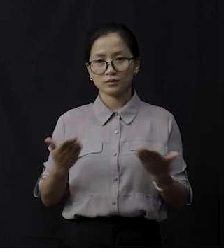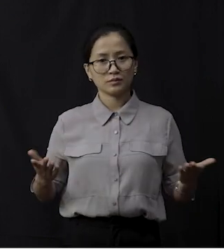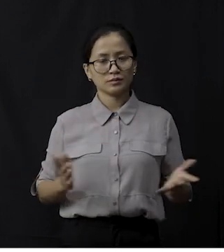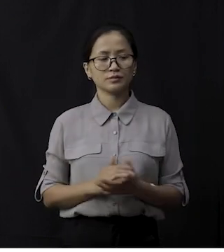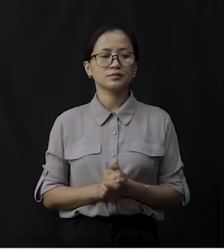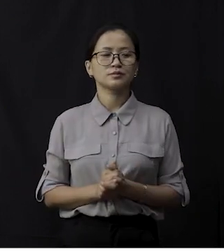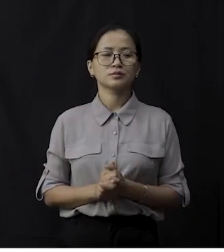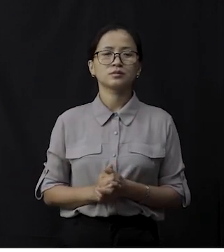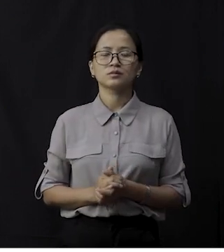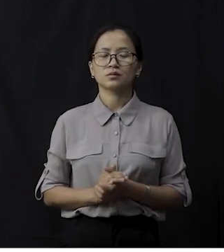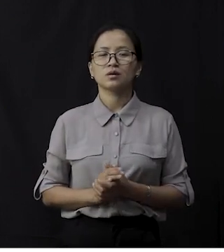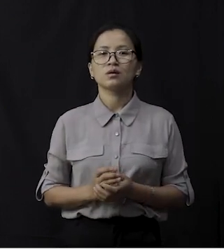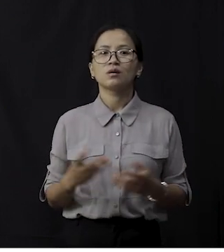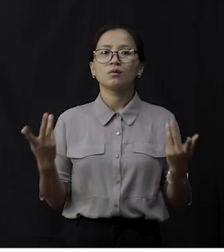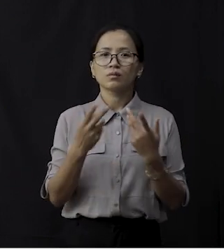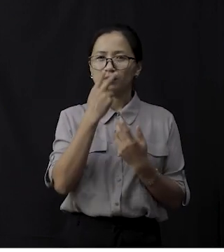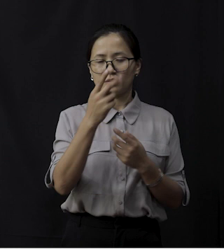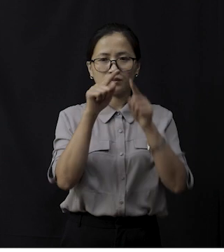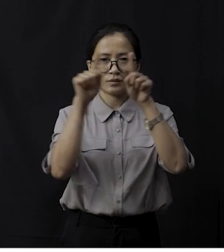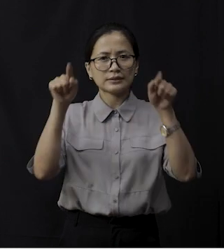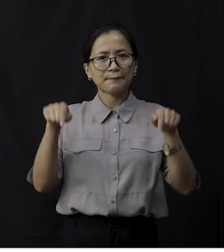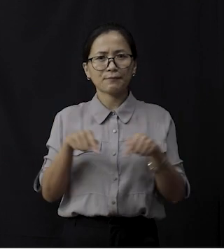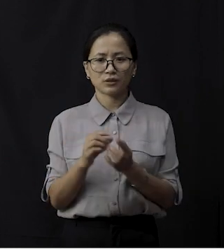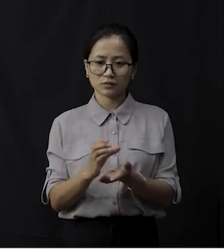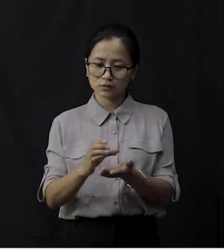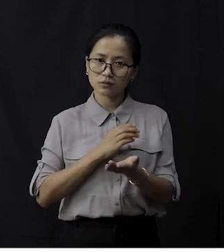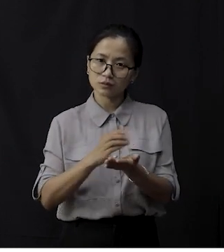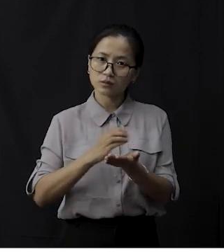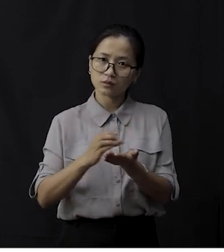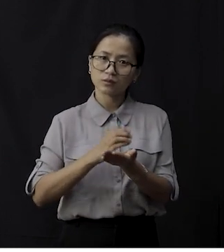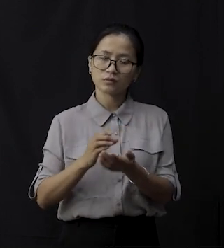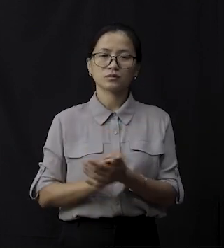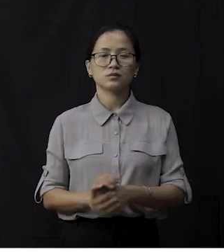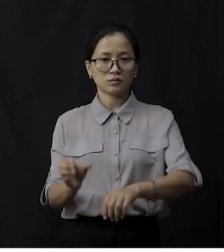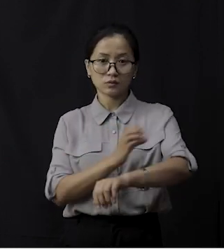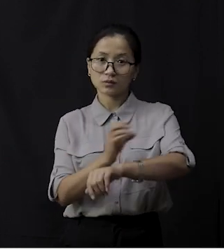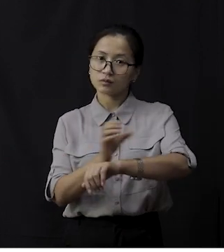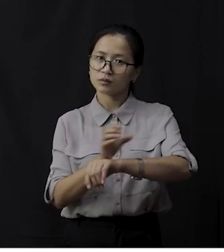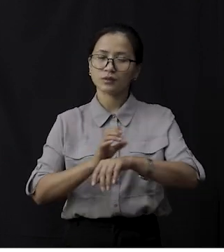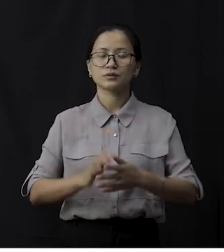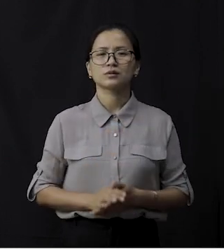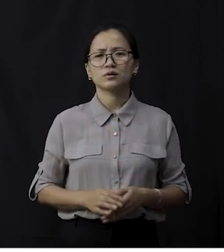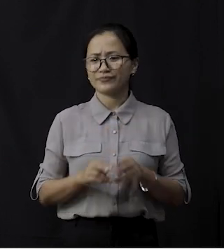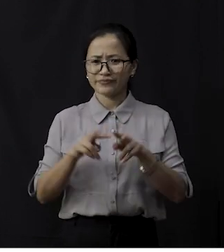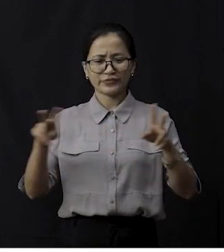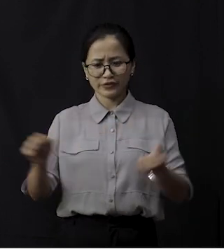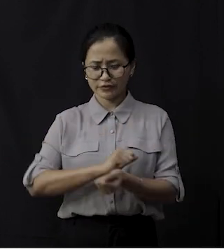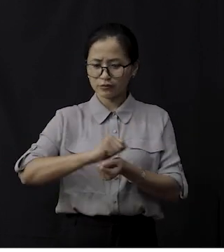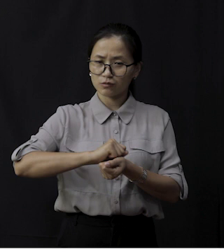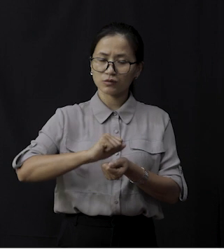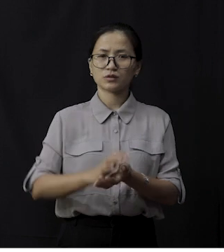plant. Yes, what is this? Soap. Putting soap, washing